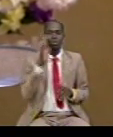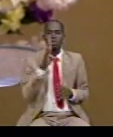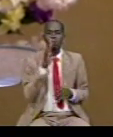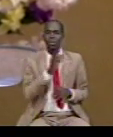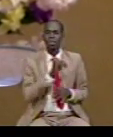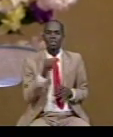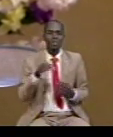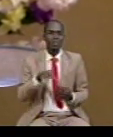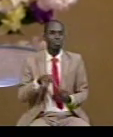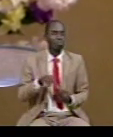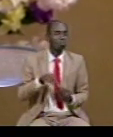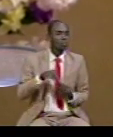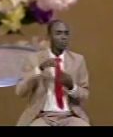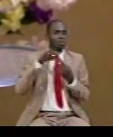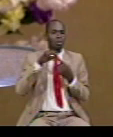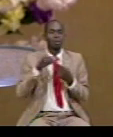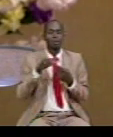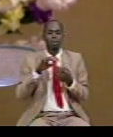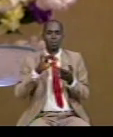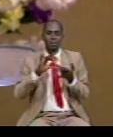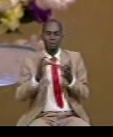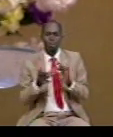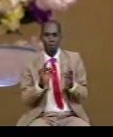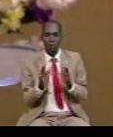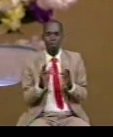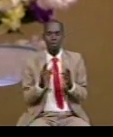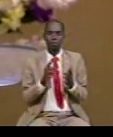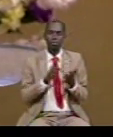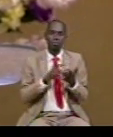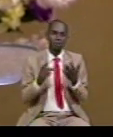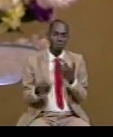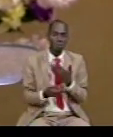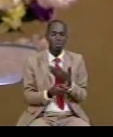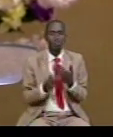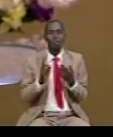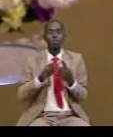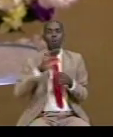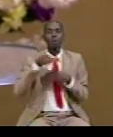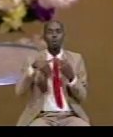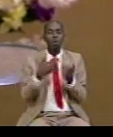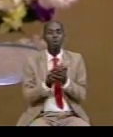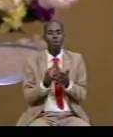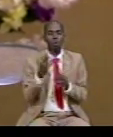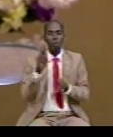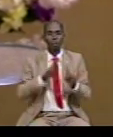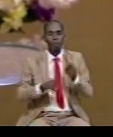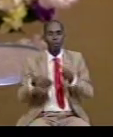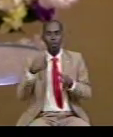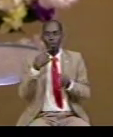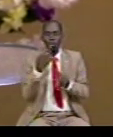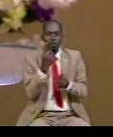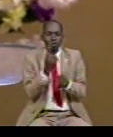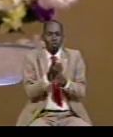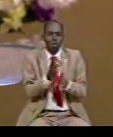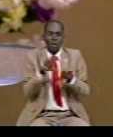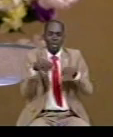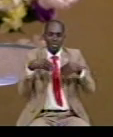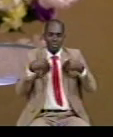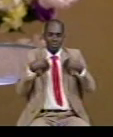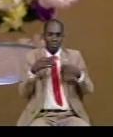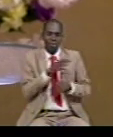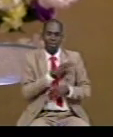all those watching online who gave their life to Christ, and this will be on